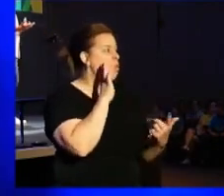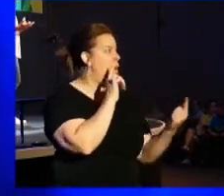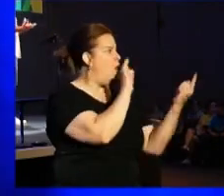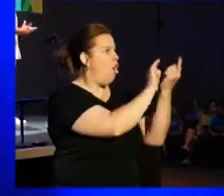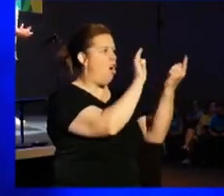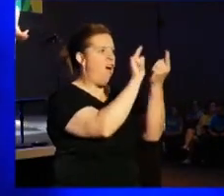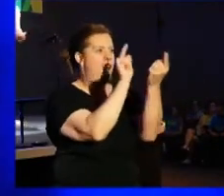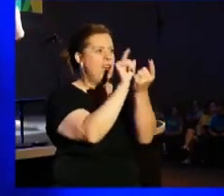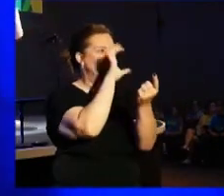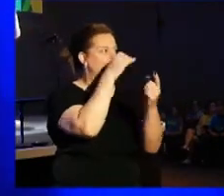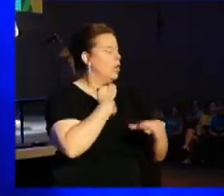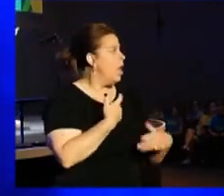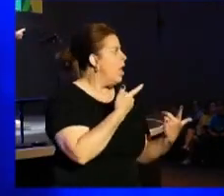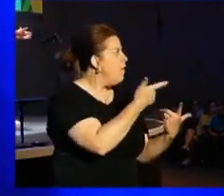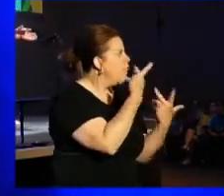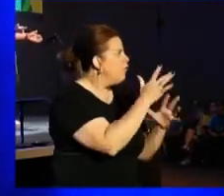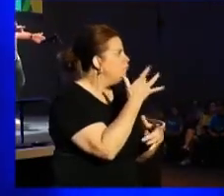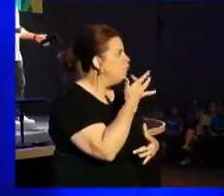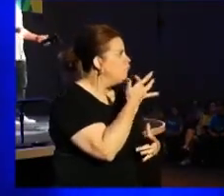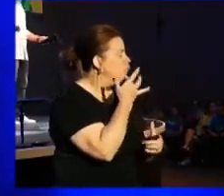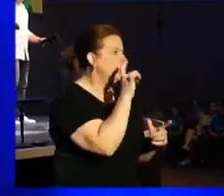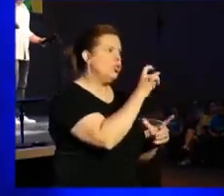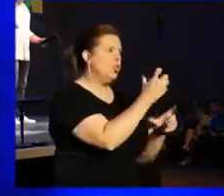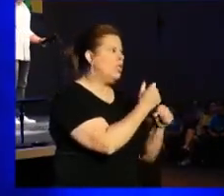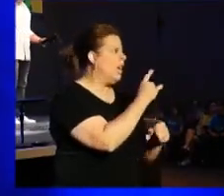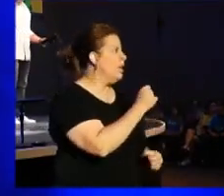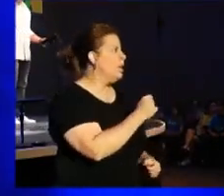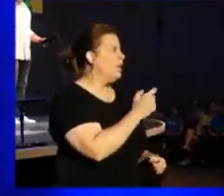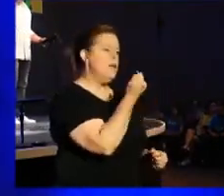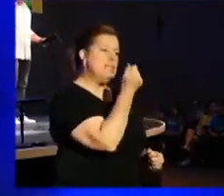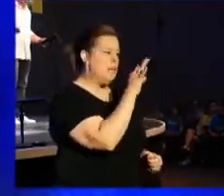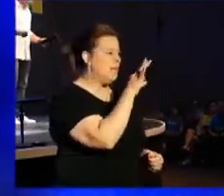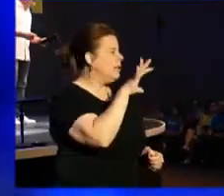People I don't even know, he's like, "Have you ever tried this? You should get one. They're